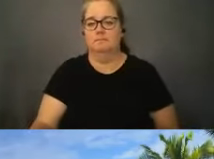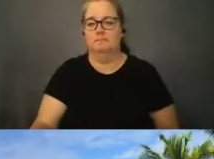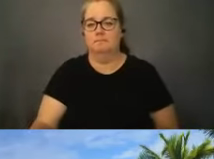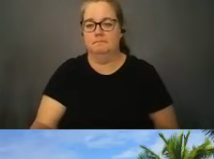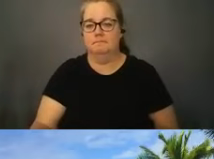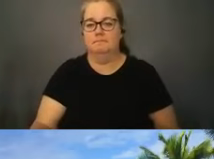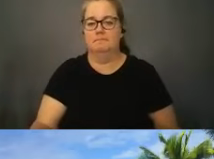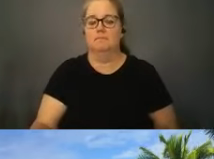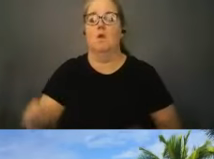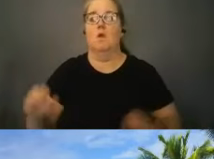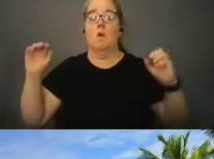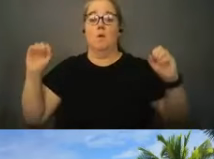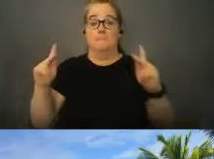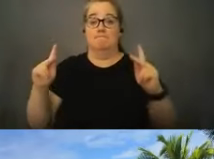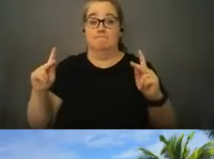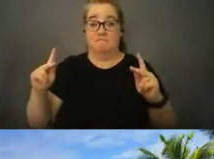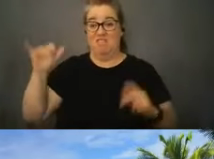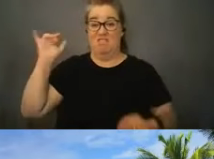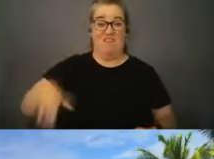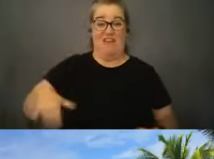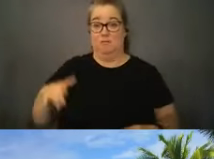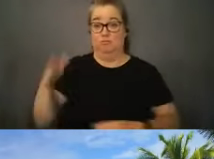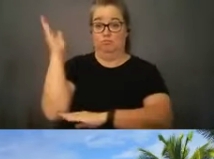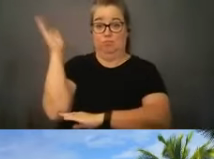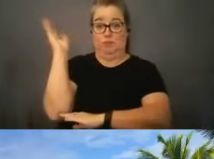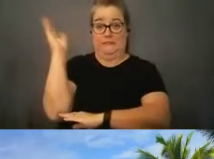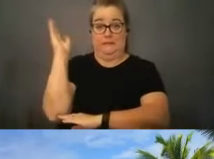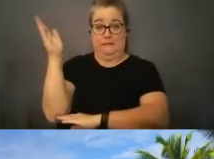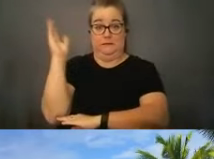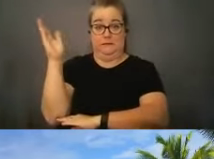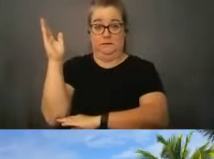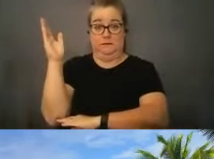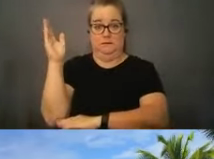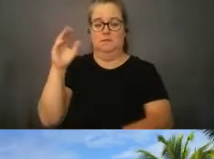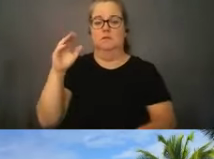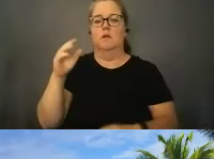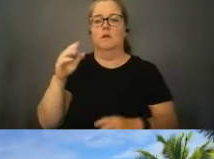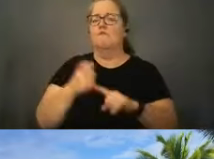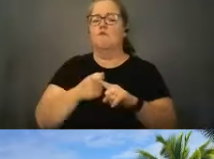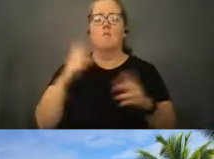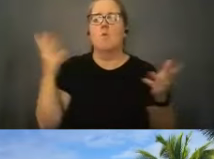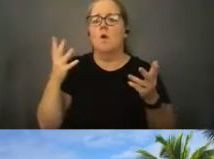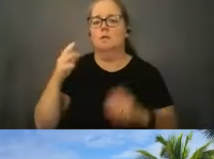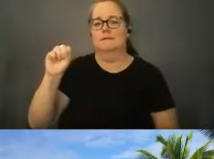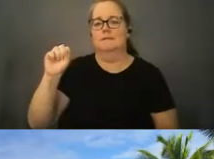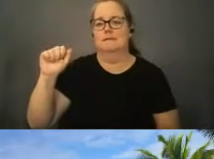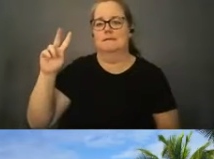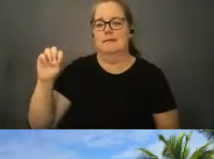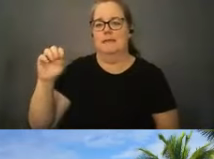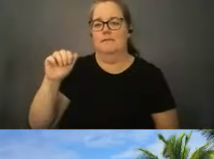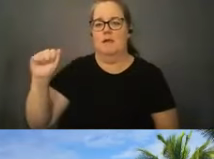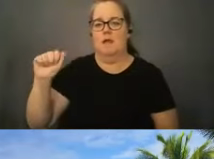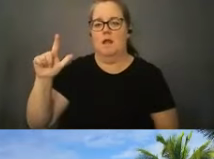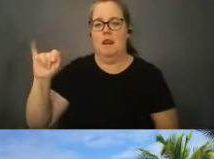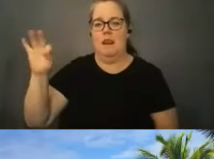All right, so this is being presented by the Save a Life initiative, which